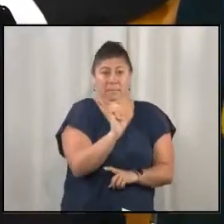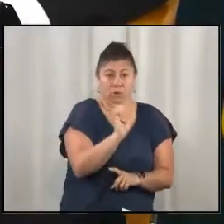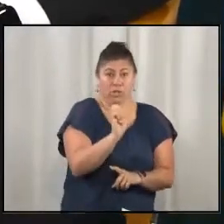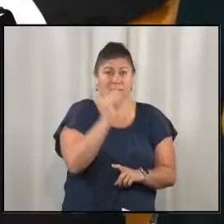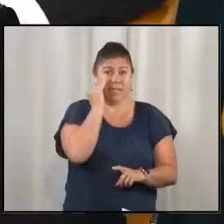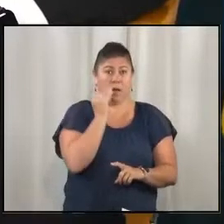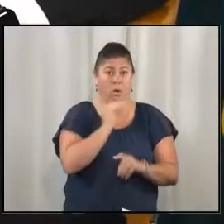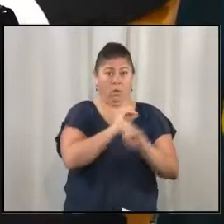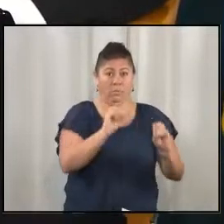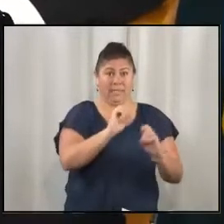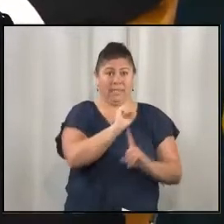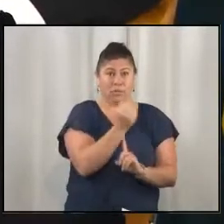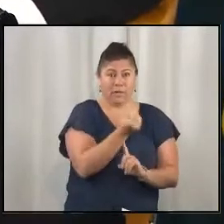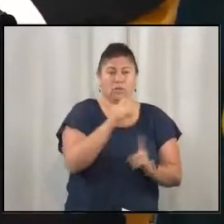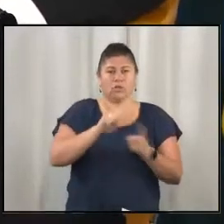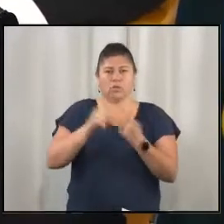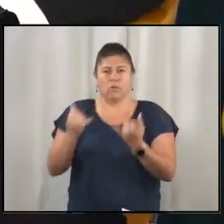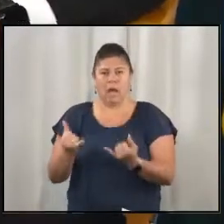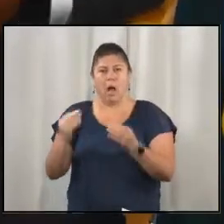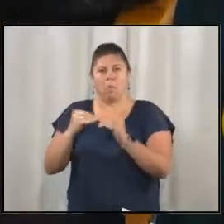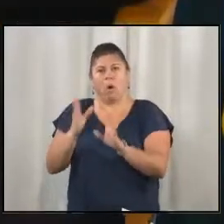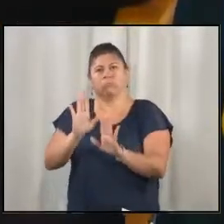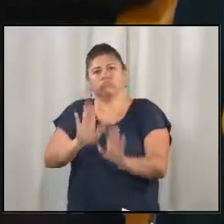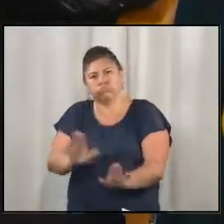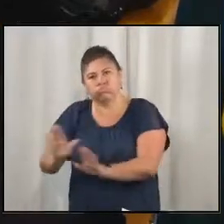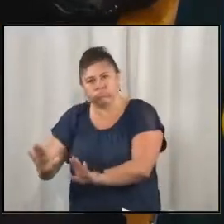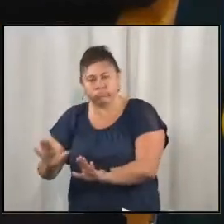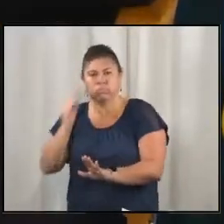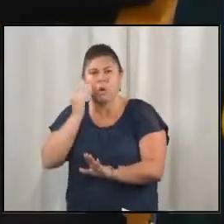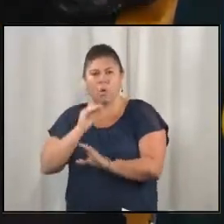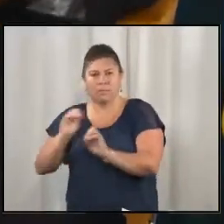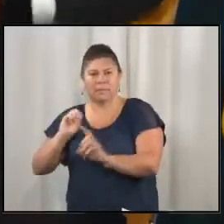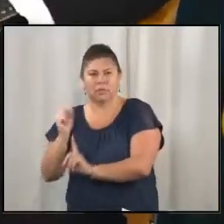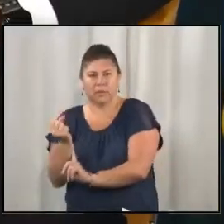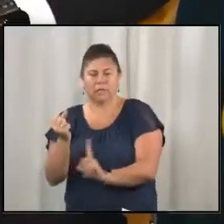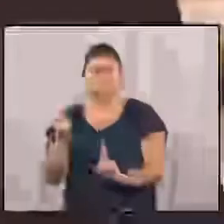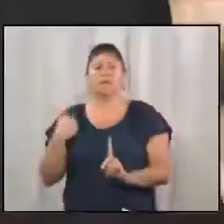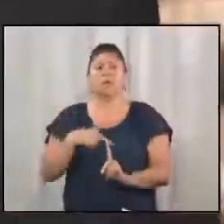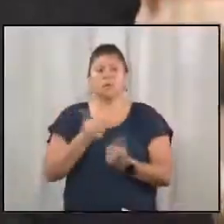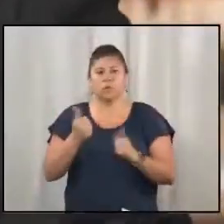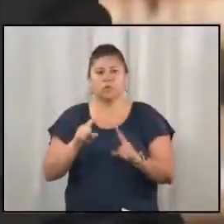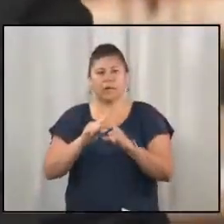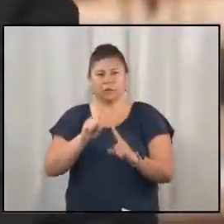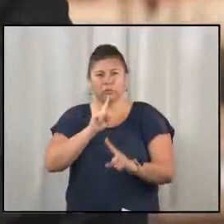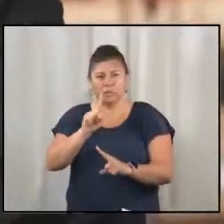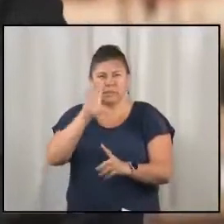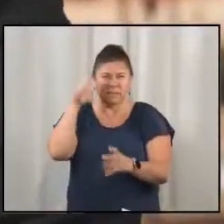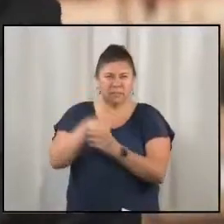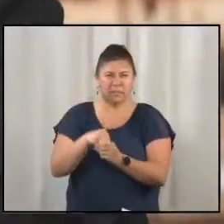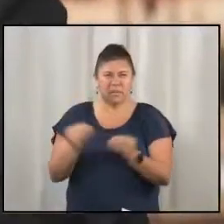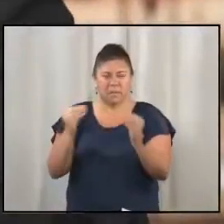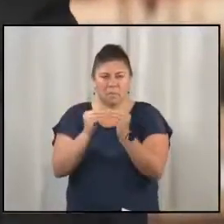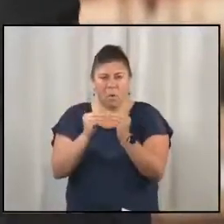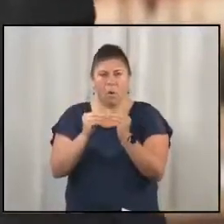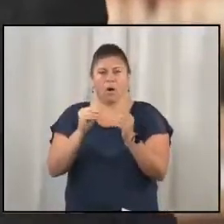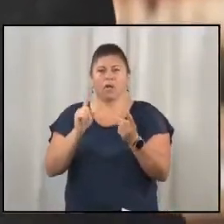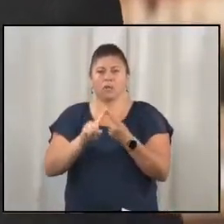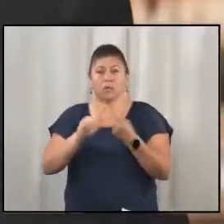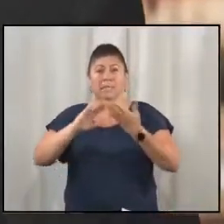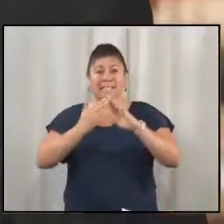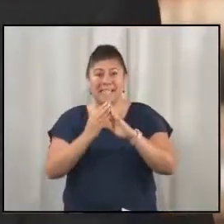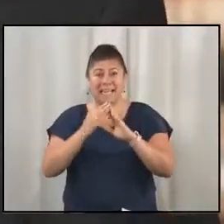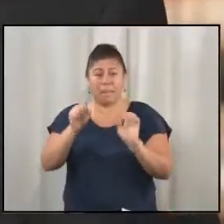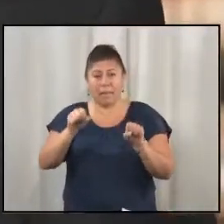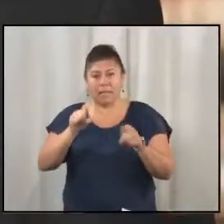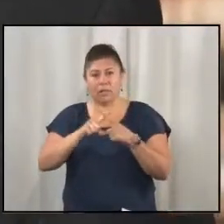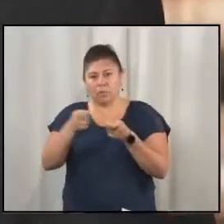this year's budget makes key investments into shelter and outreach services that will reinforce the city's ability to